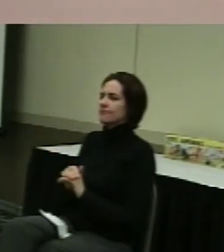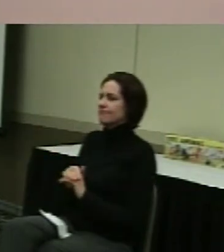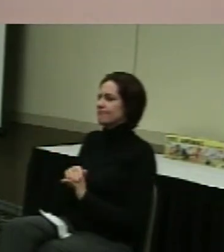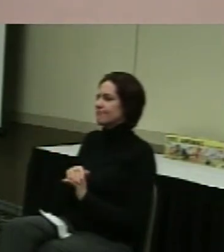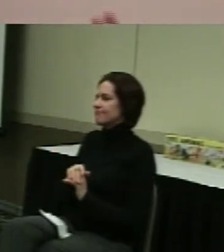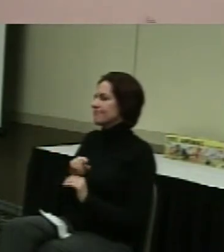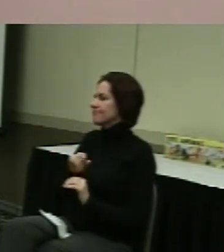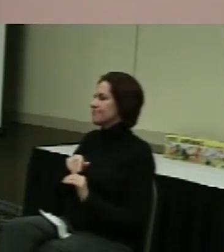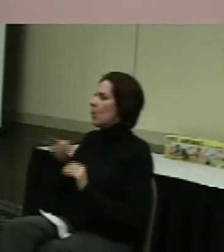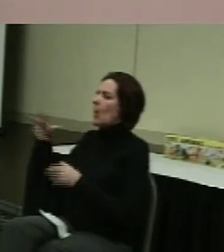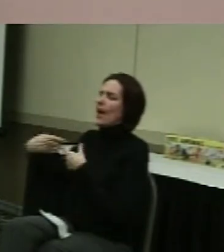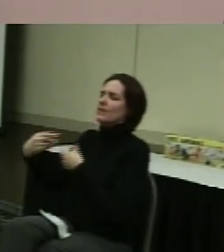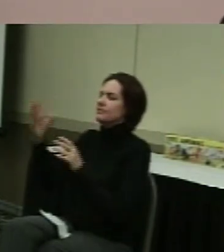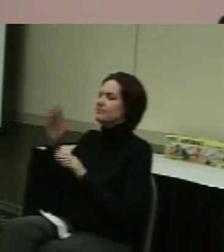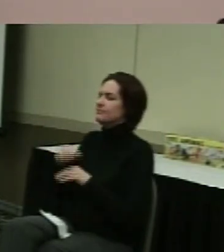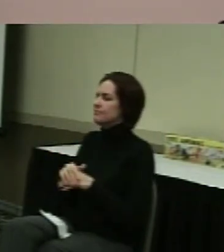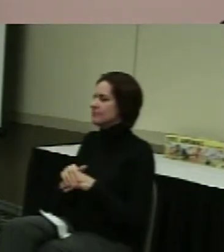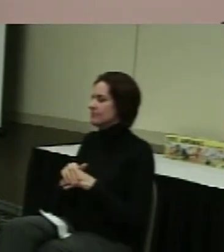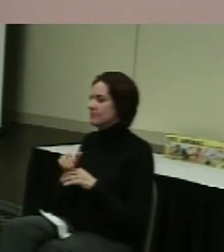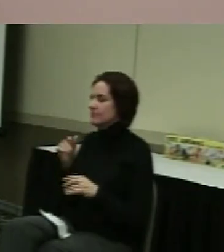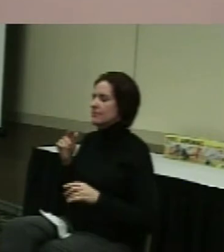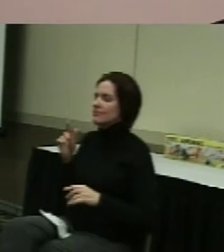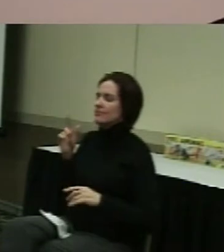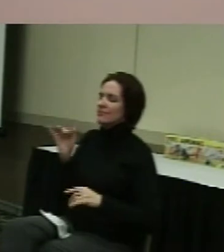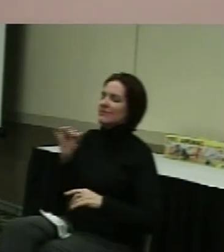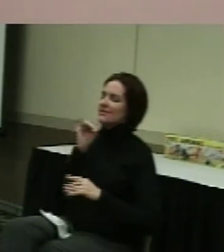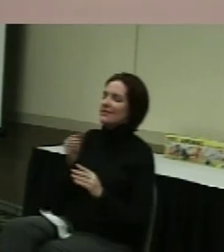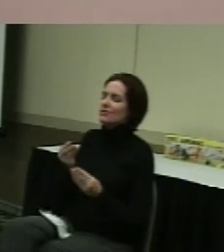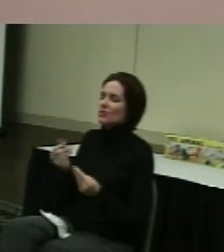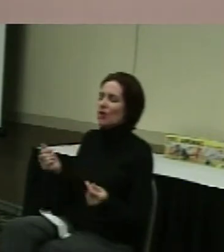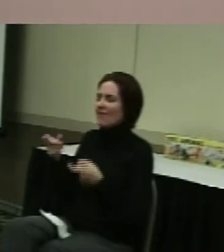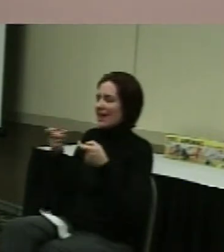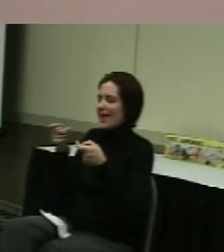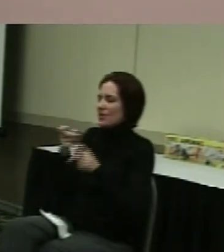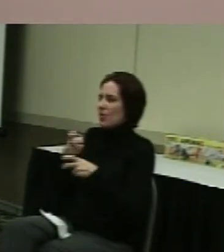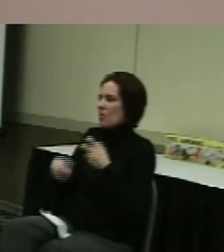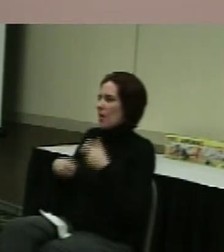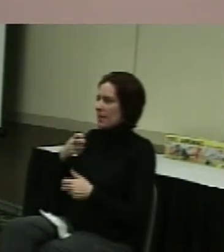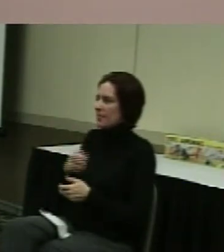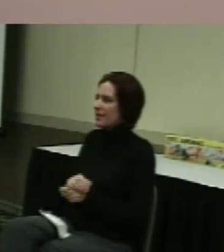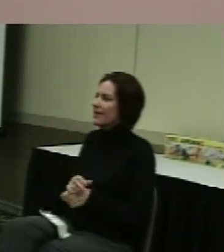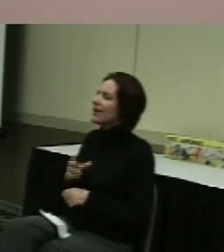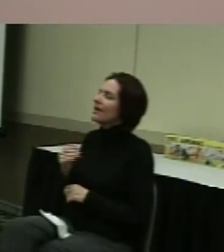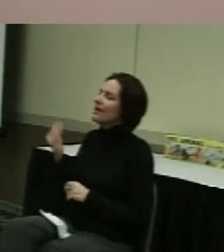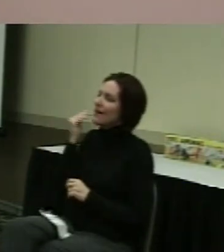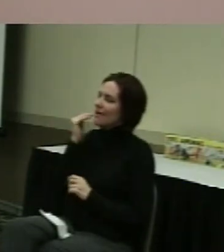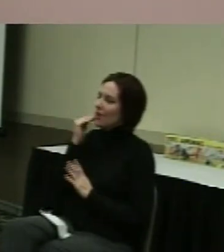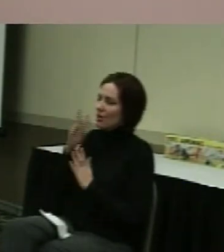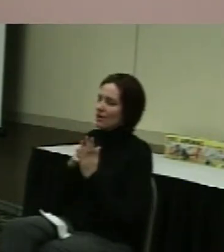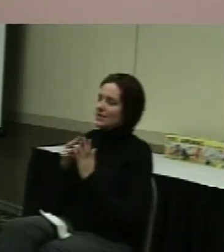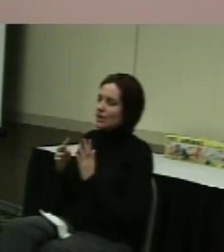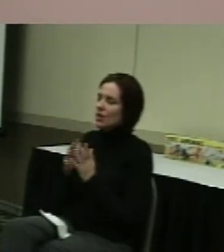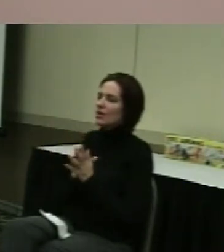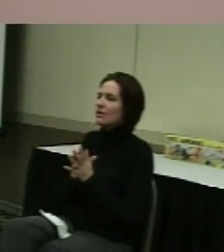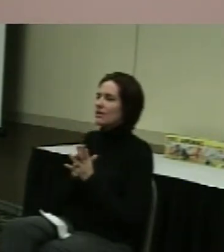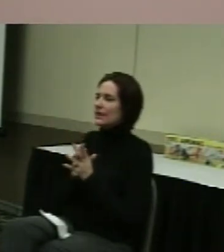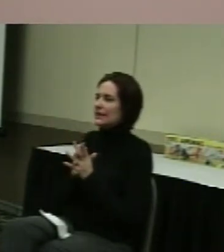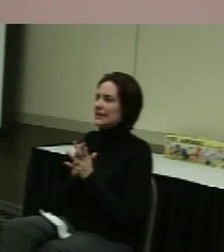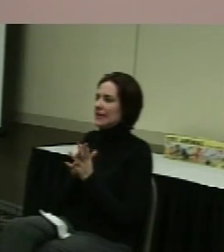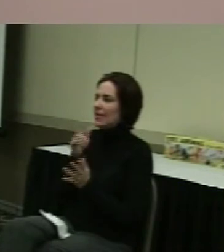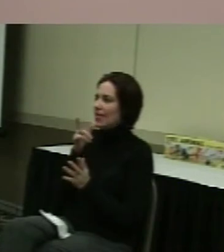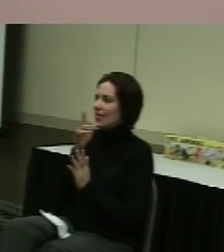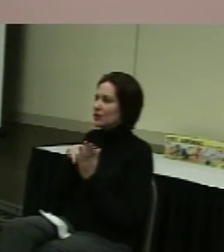center, sending little Susan off to play. That won't deal with it, right? And I'm aware of the schedule, and lunch